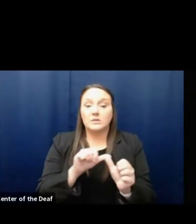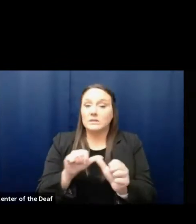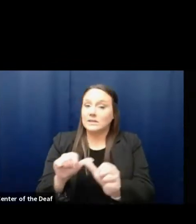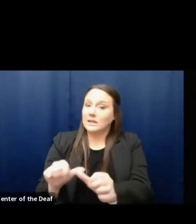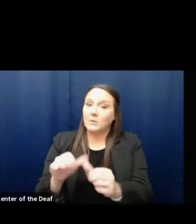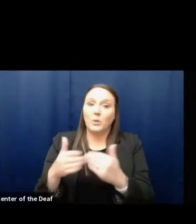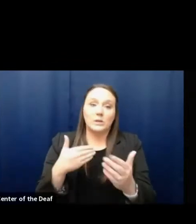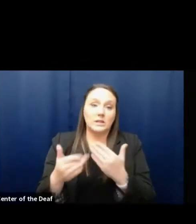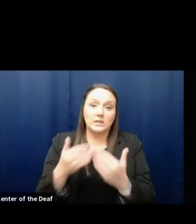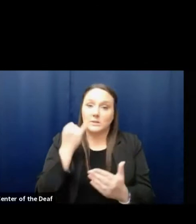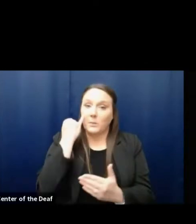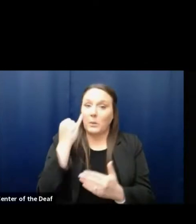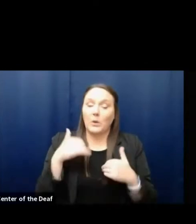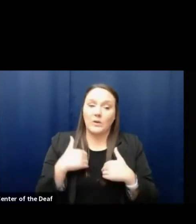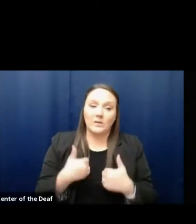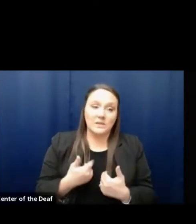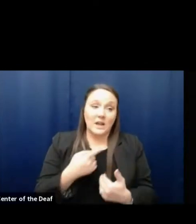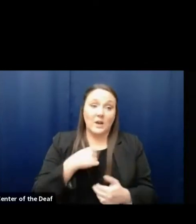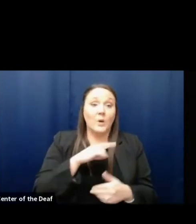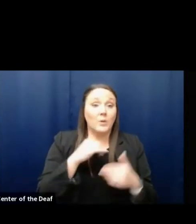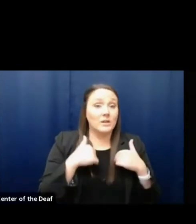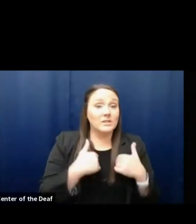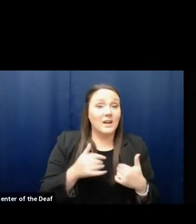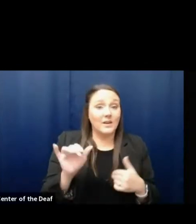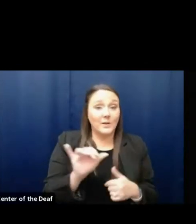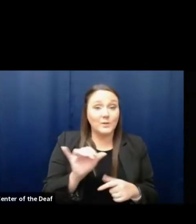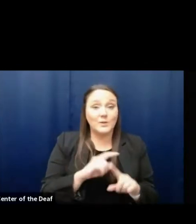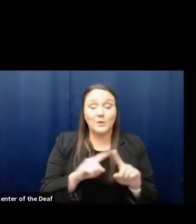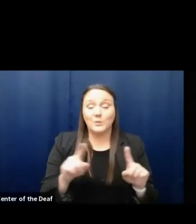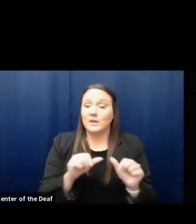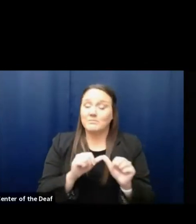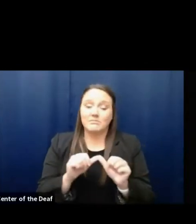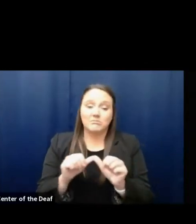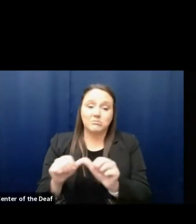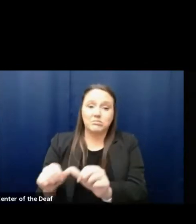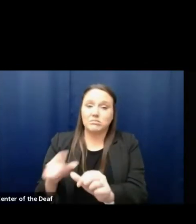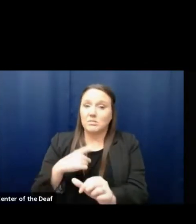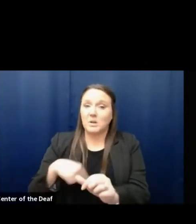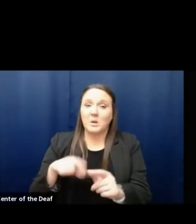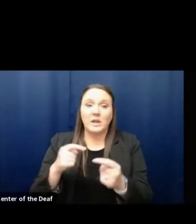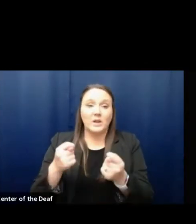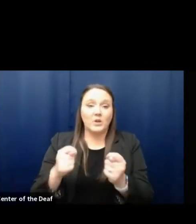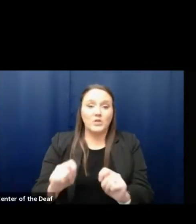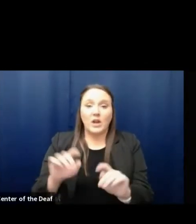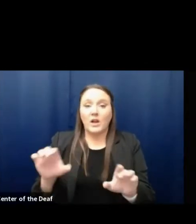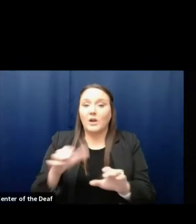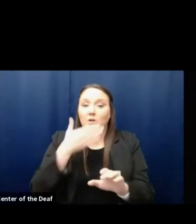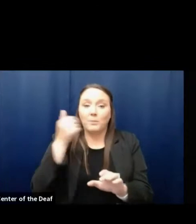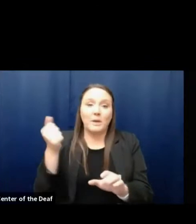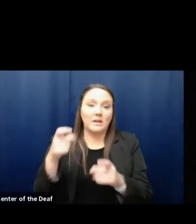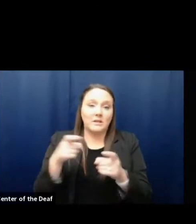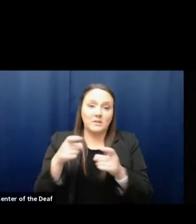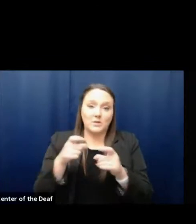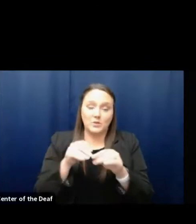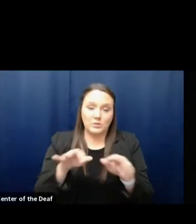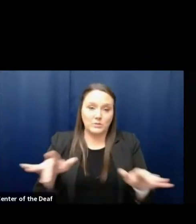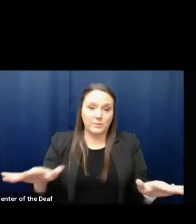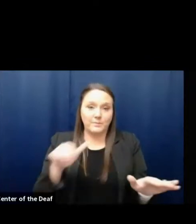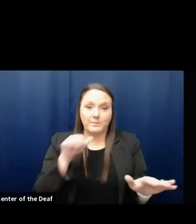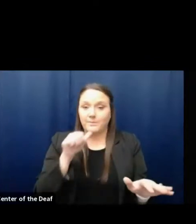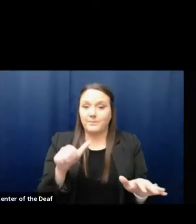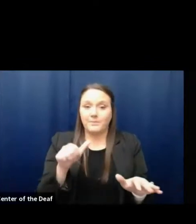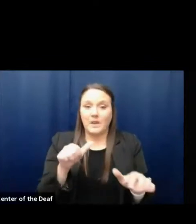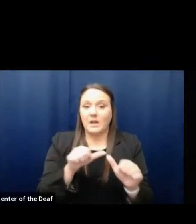tired. We're tired too, but stay the course so that we can try to do our best to control the spread so we don't continue to